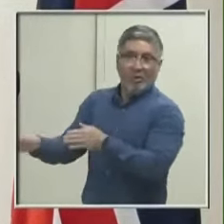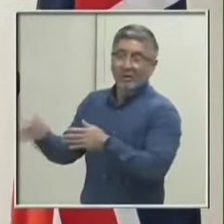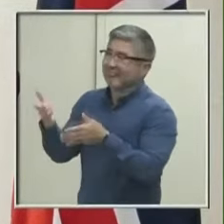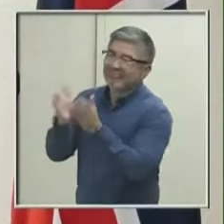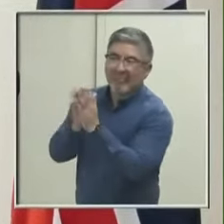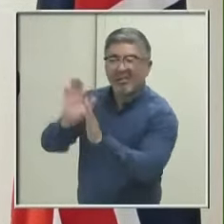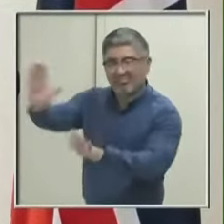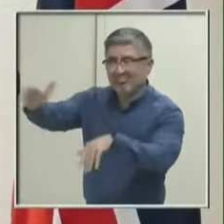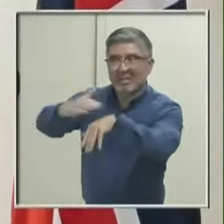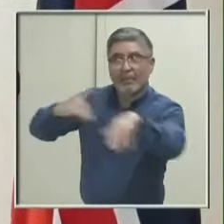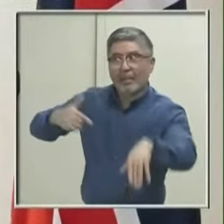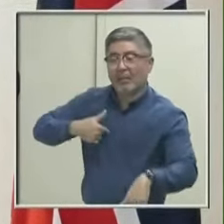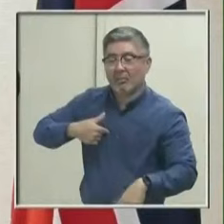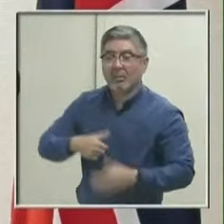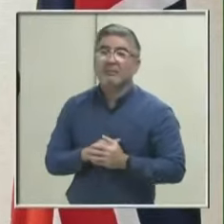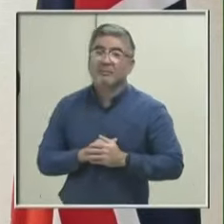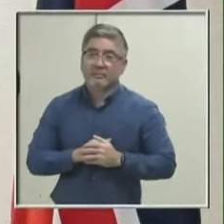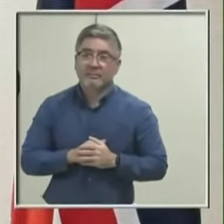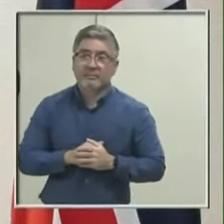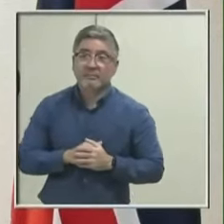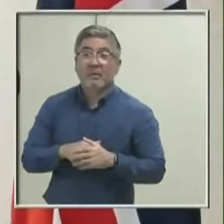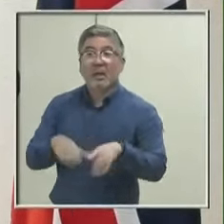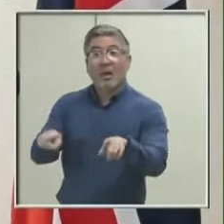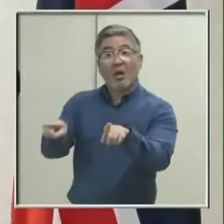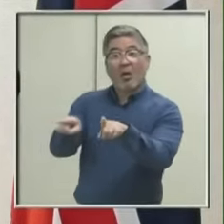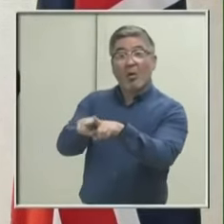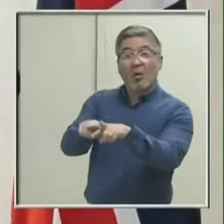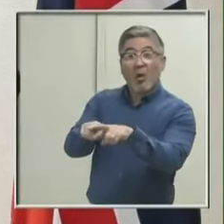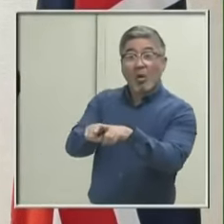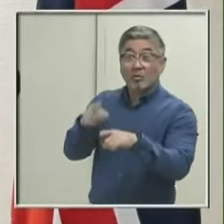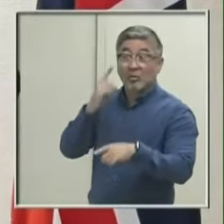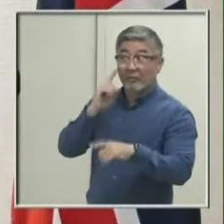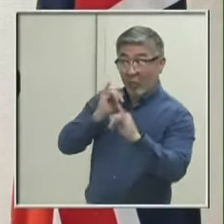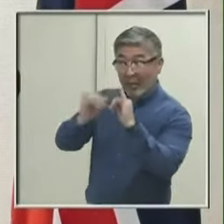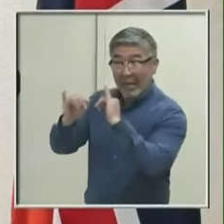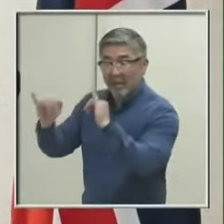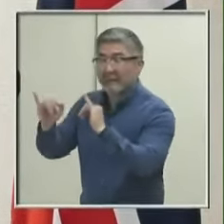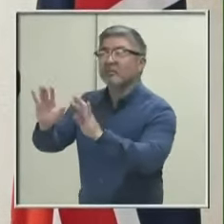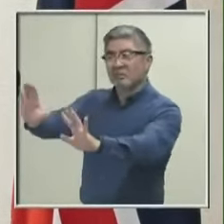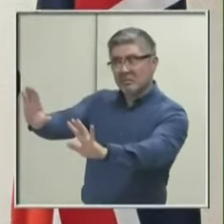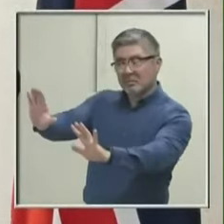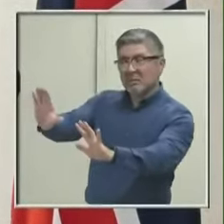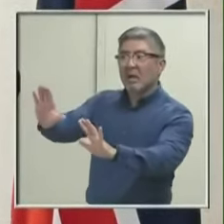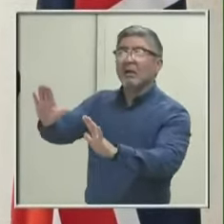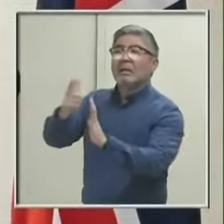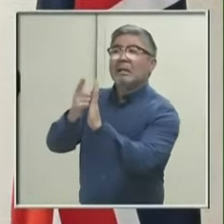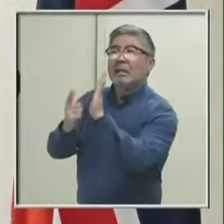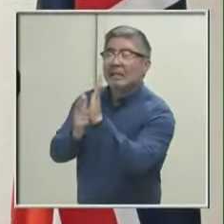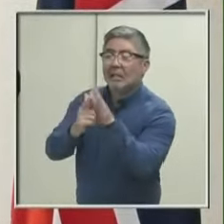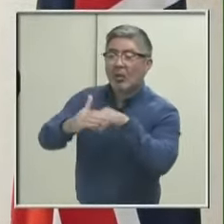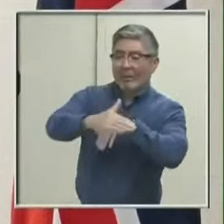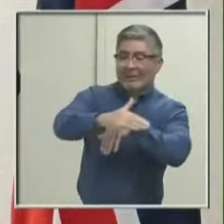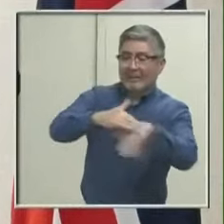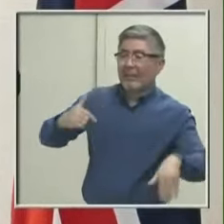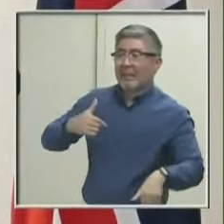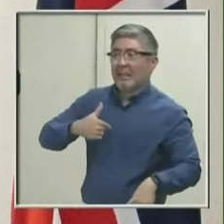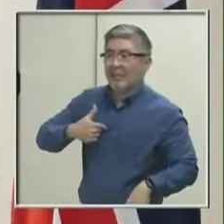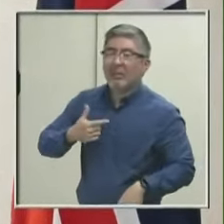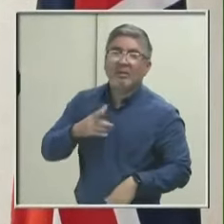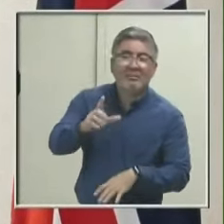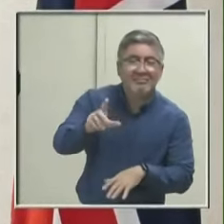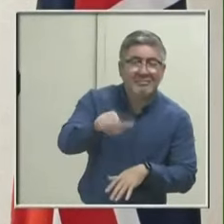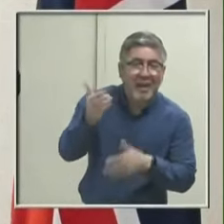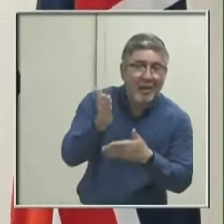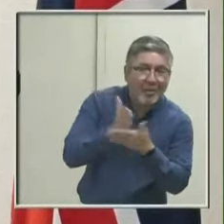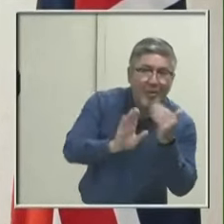They also asked then for subpoenas with respect to all of the interviews. I'm not sure I remember the rest of your question. The